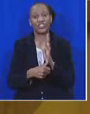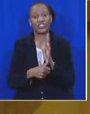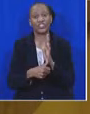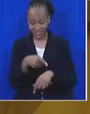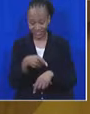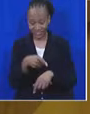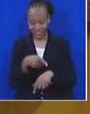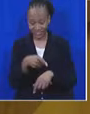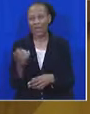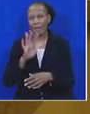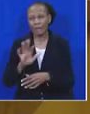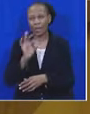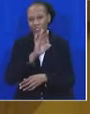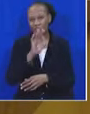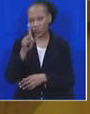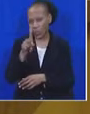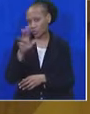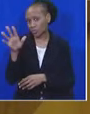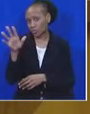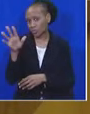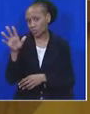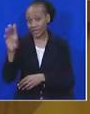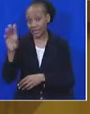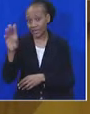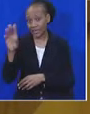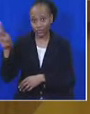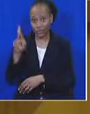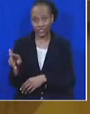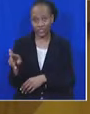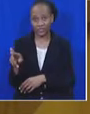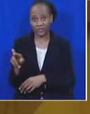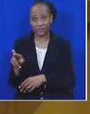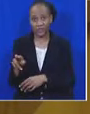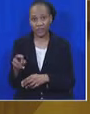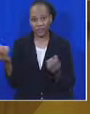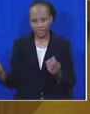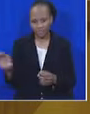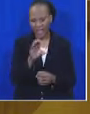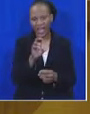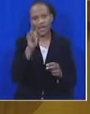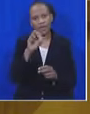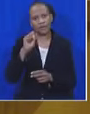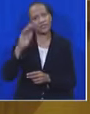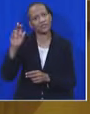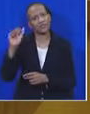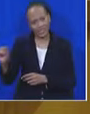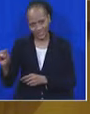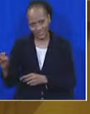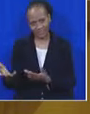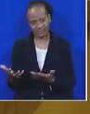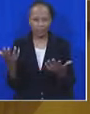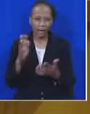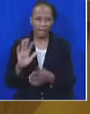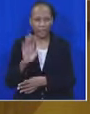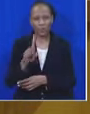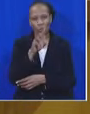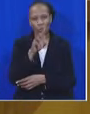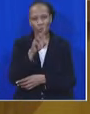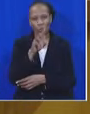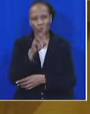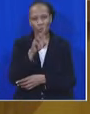the 31 or 33 billion that you are transferring through NSFAS or direct subsidies, you have got already more than